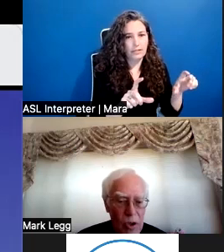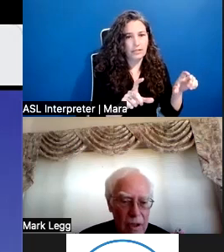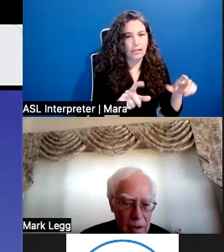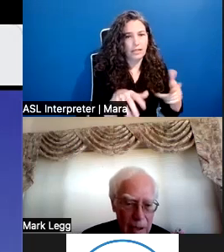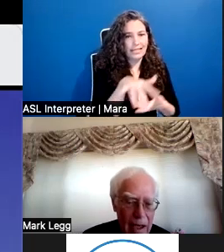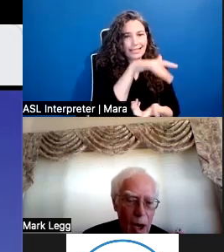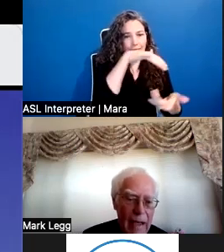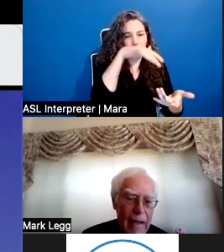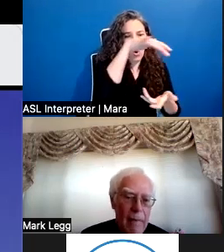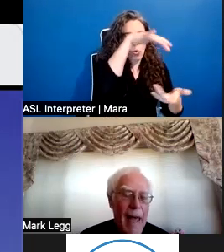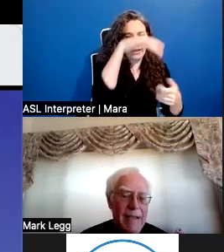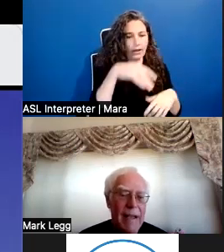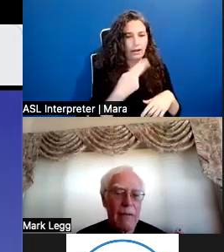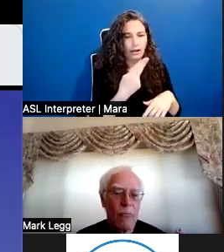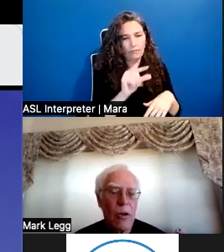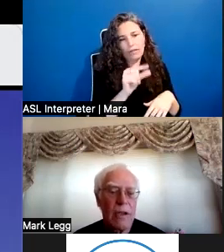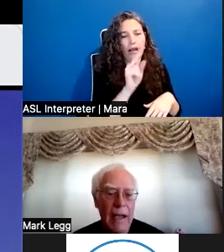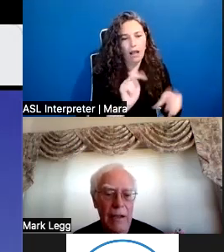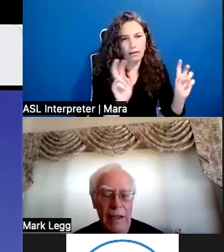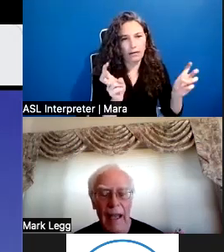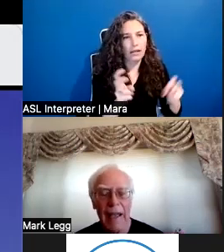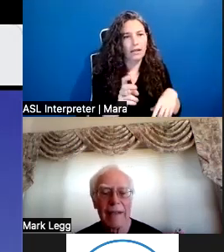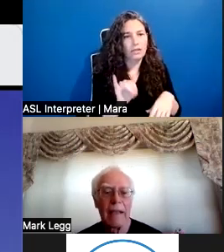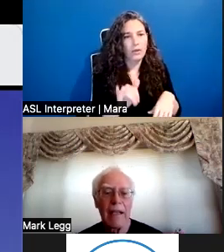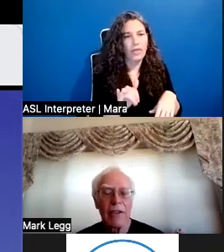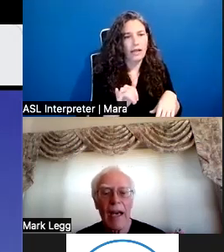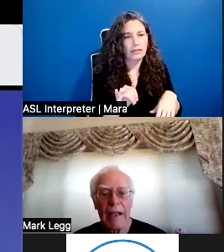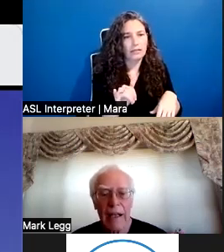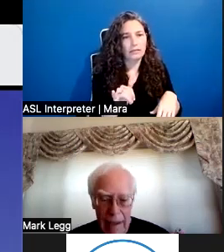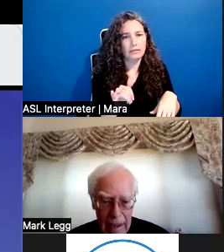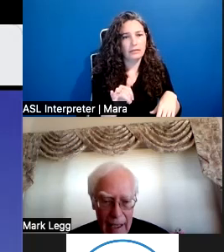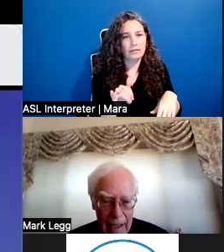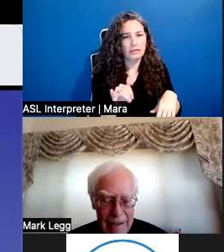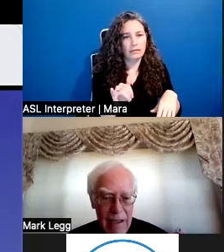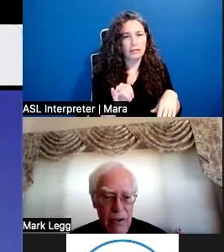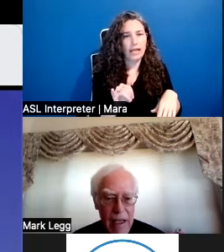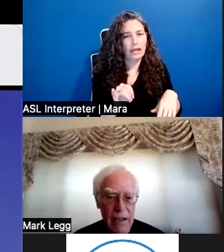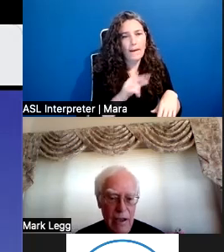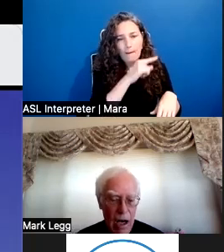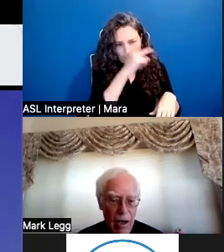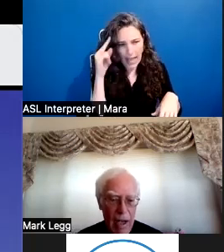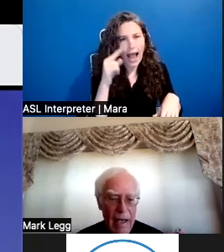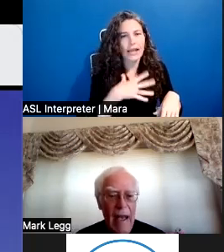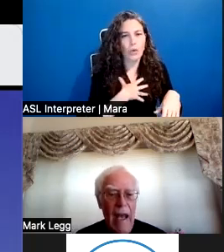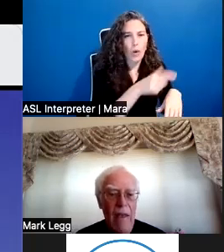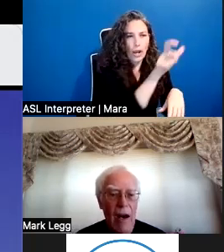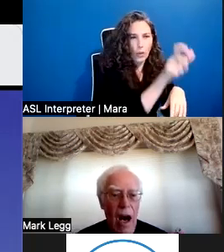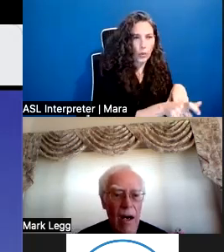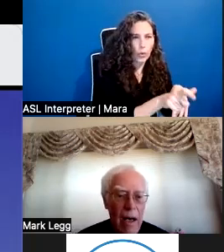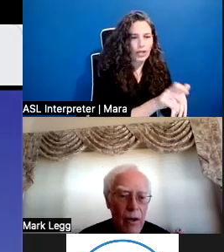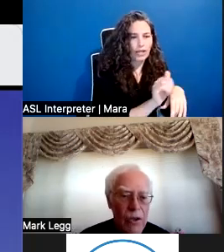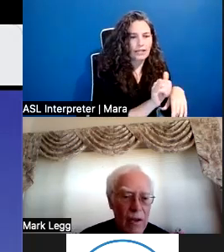leftmost, the black and white, that's a road cut or a hillside cut at Encina's Creek near Carlsbad. And